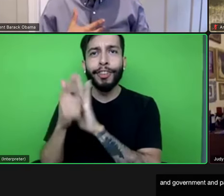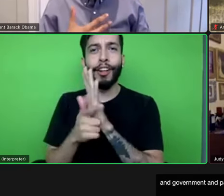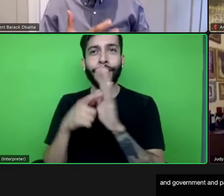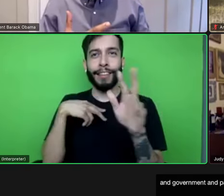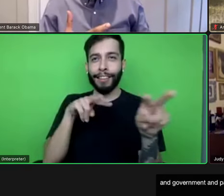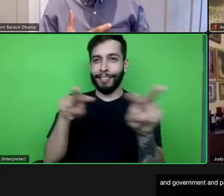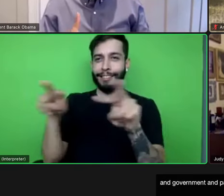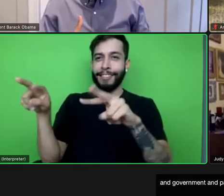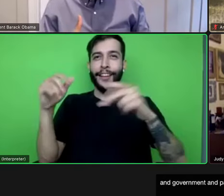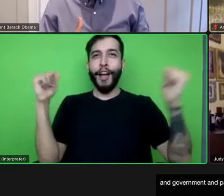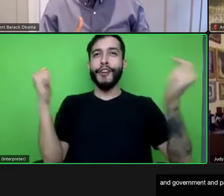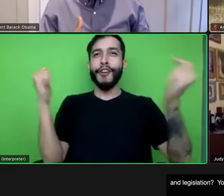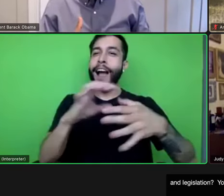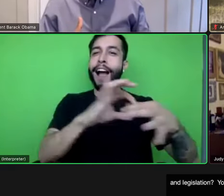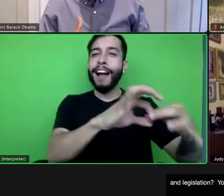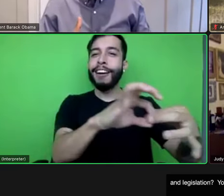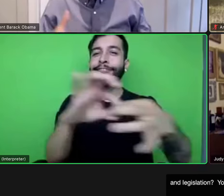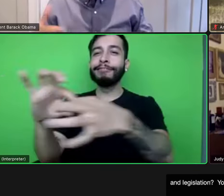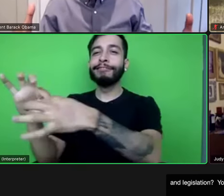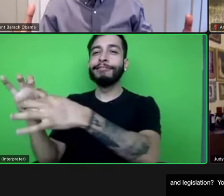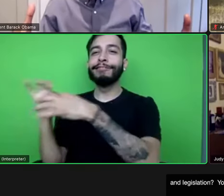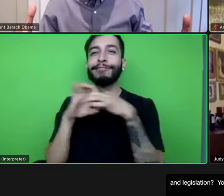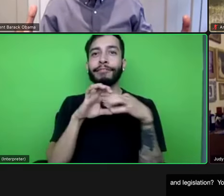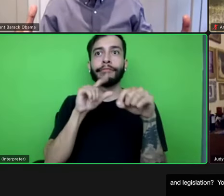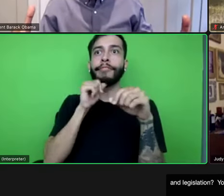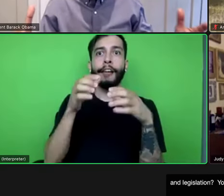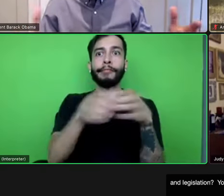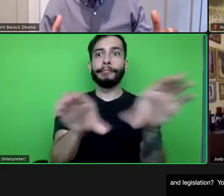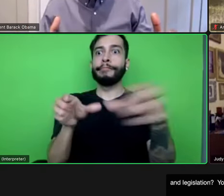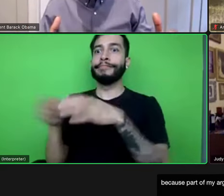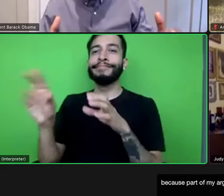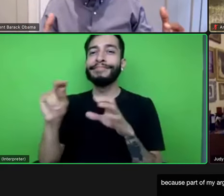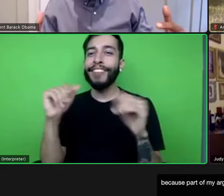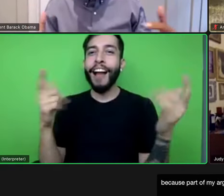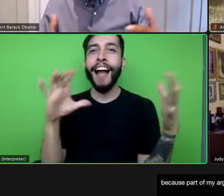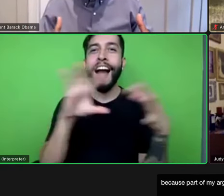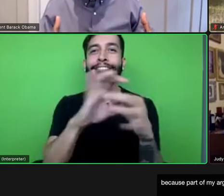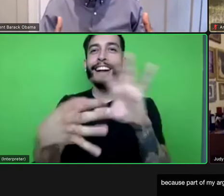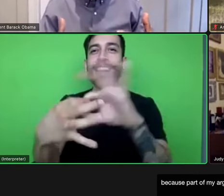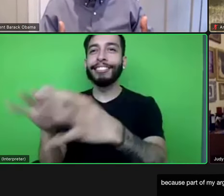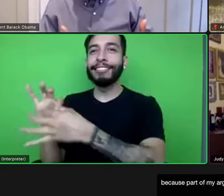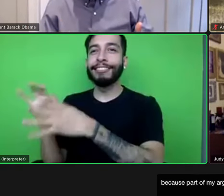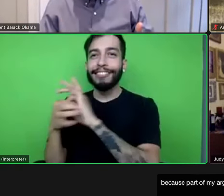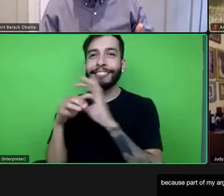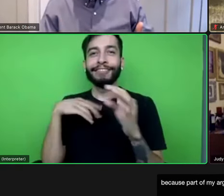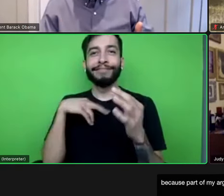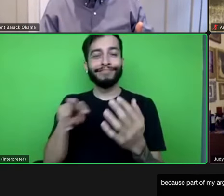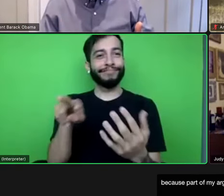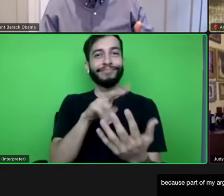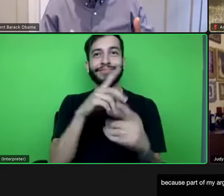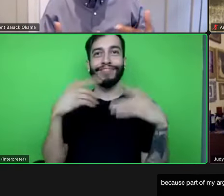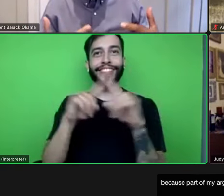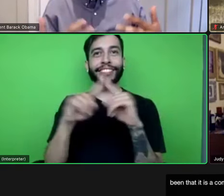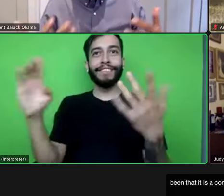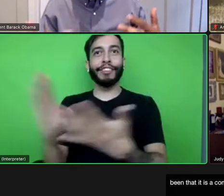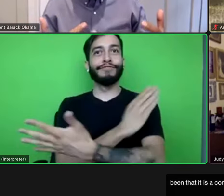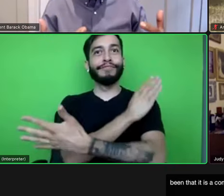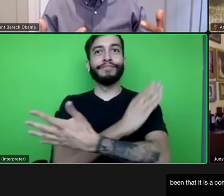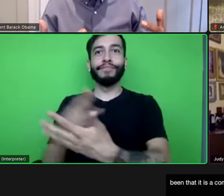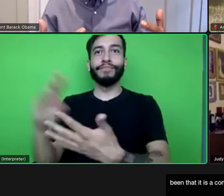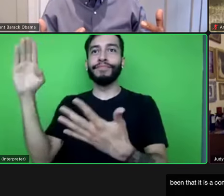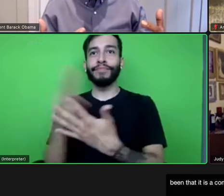Because part of my argument's been that it's a continuum. But what I also recognize is